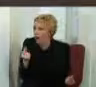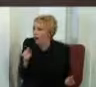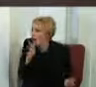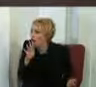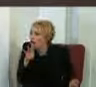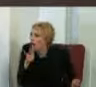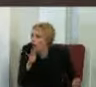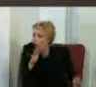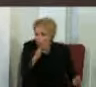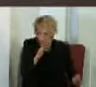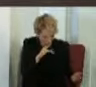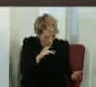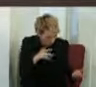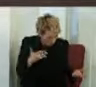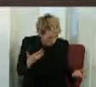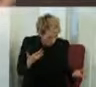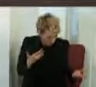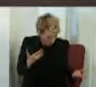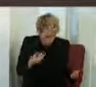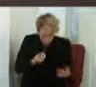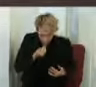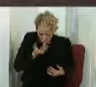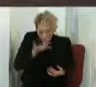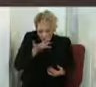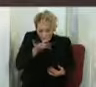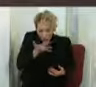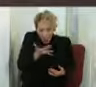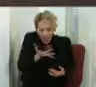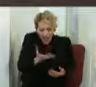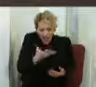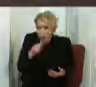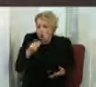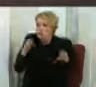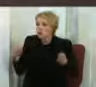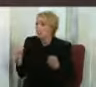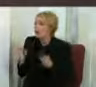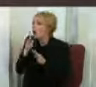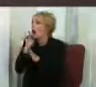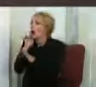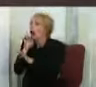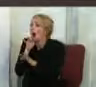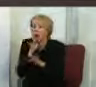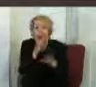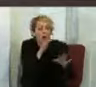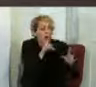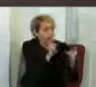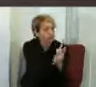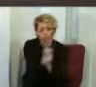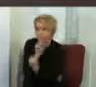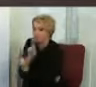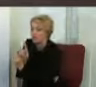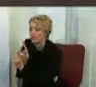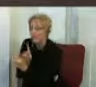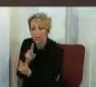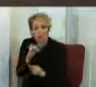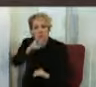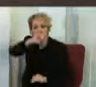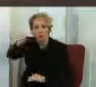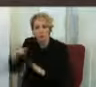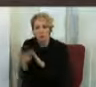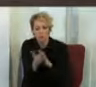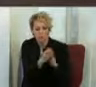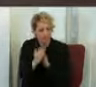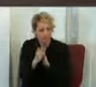learned for themselves. But they were forced out of this room into the streets, and it just so happened in Jerusalem at that time. There were people from all